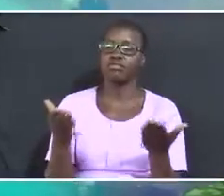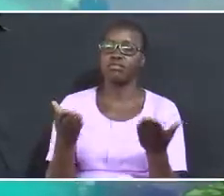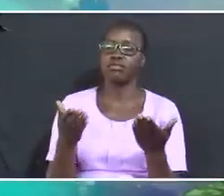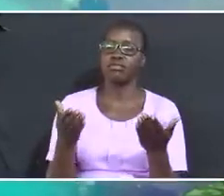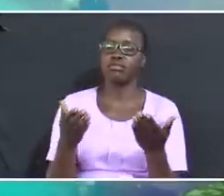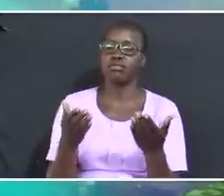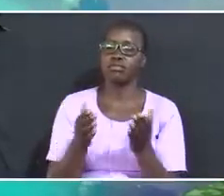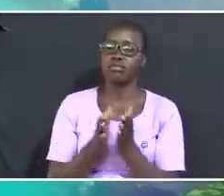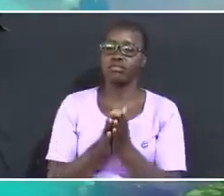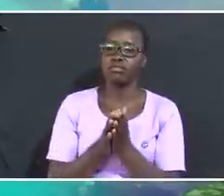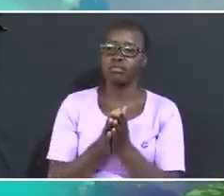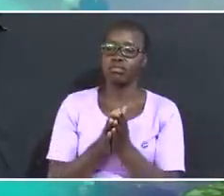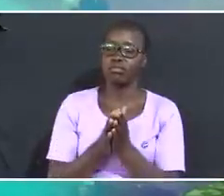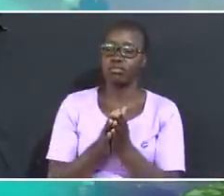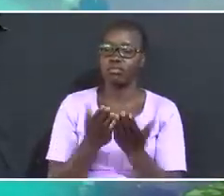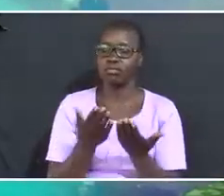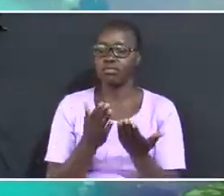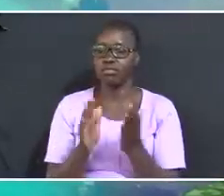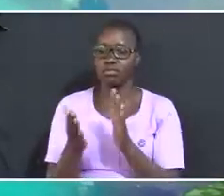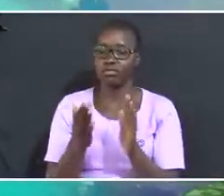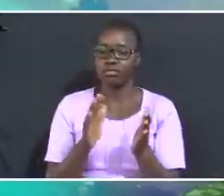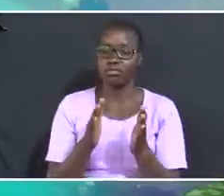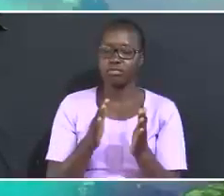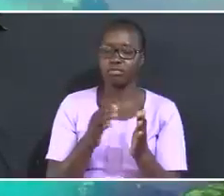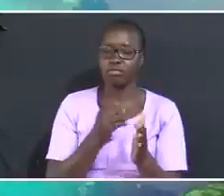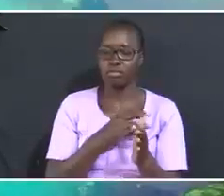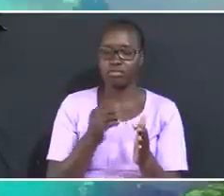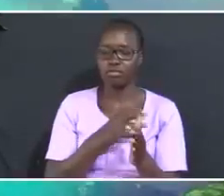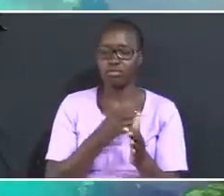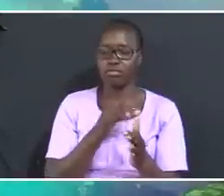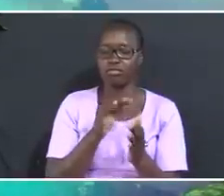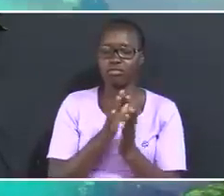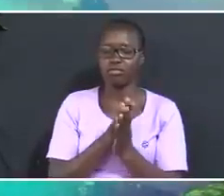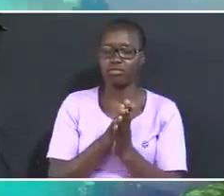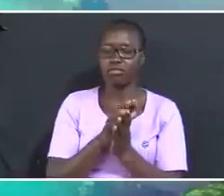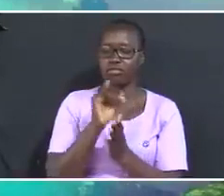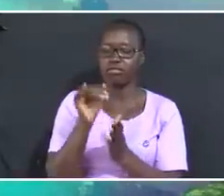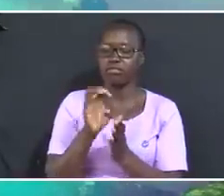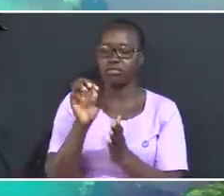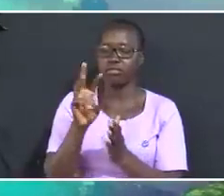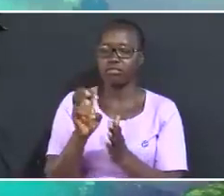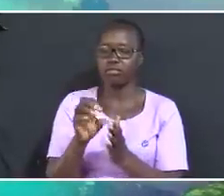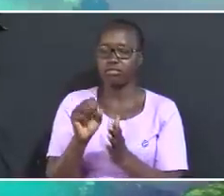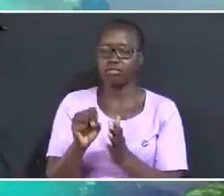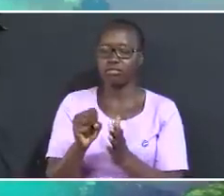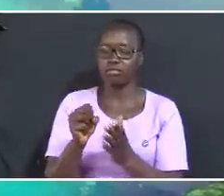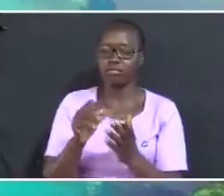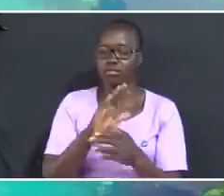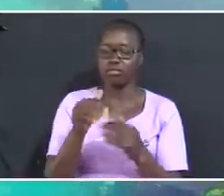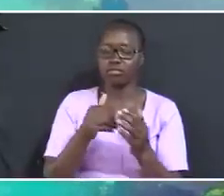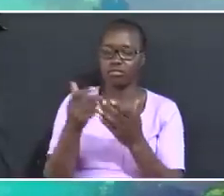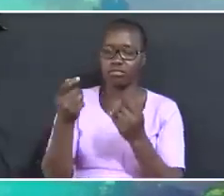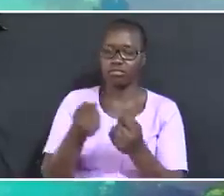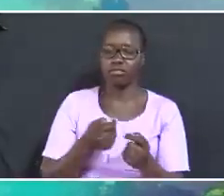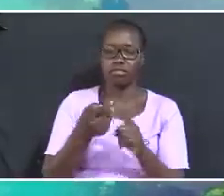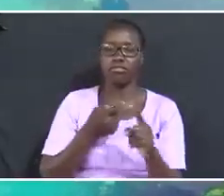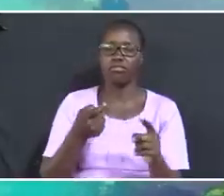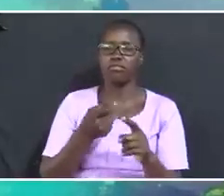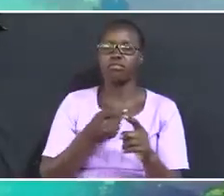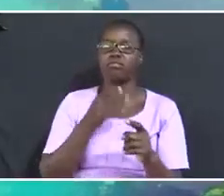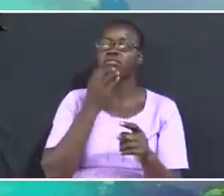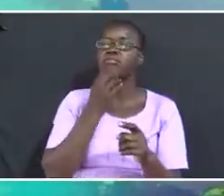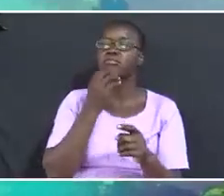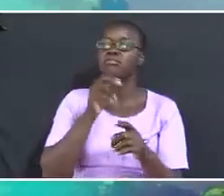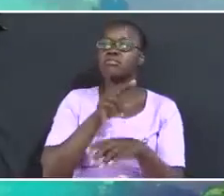was really Jewish. They were all drawn from the Jewish nation.